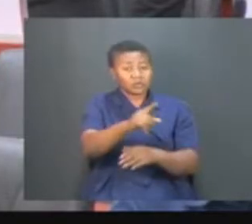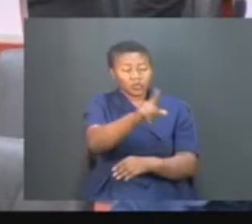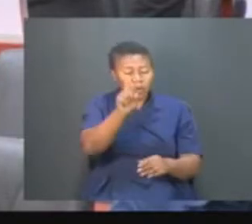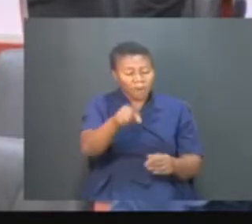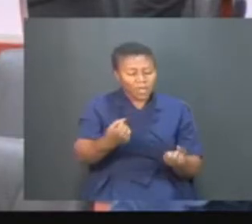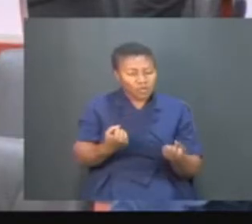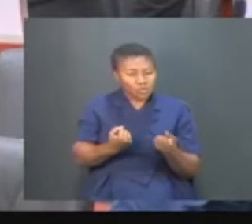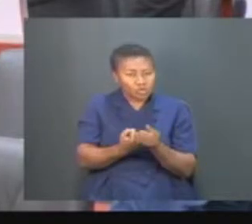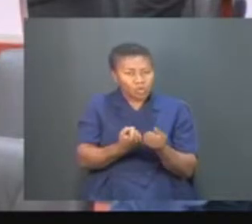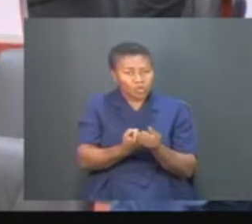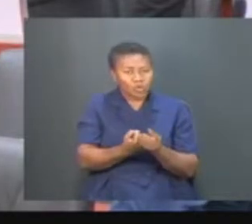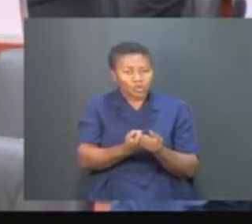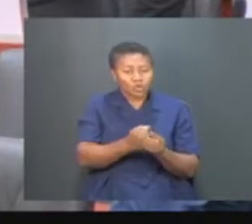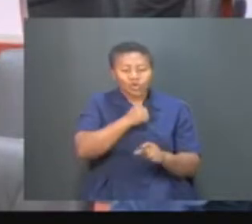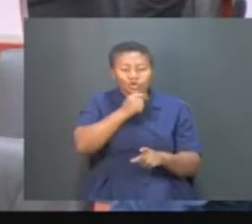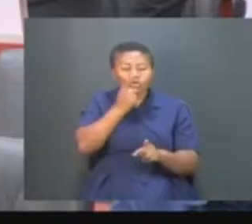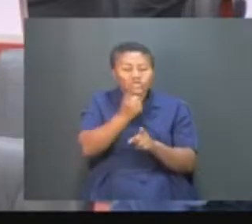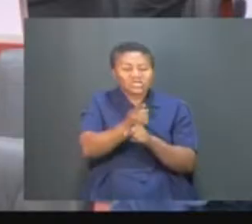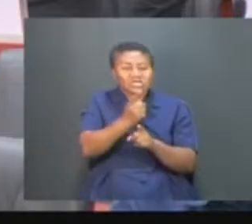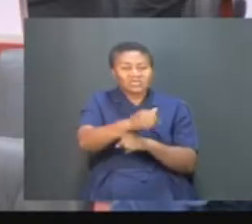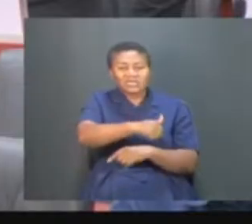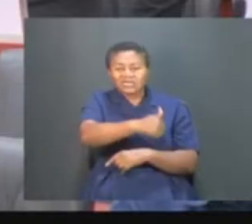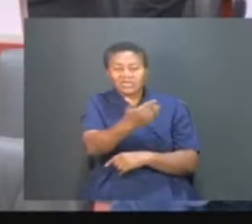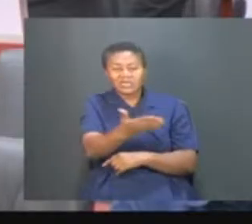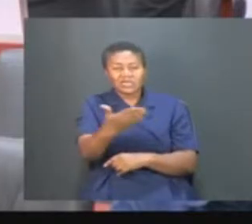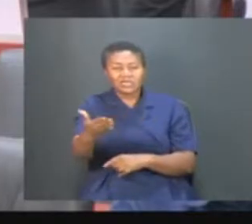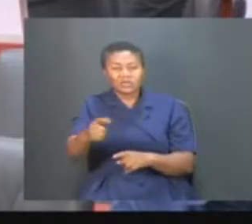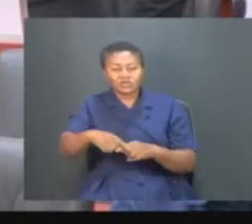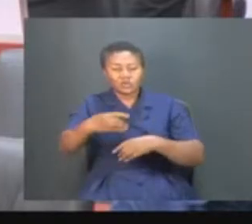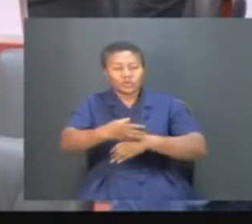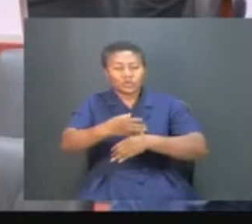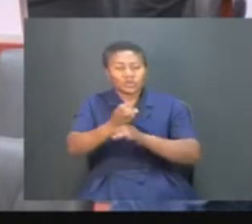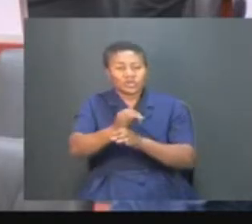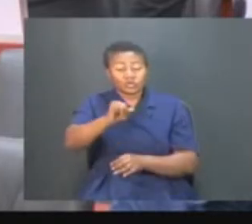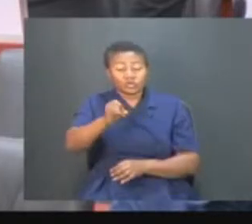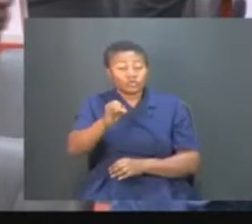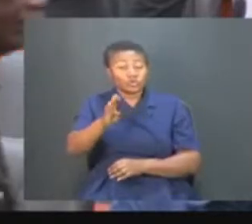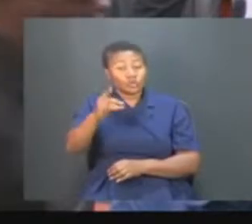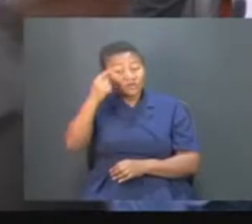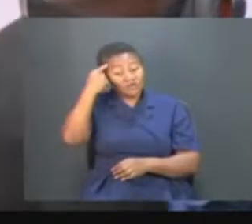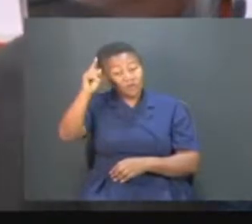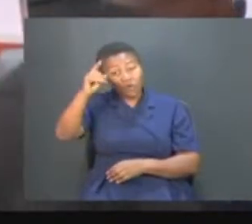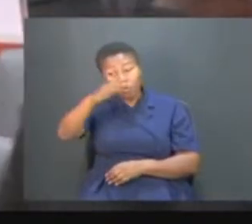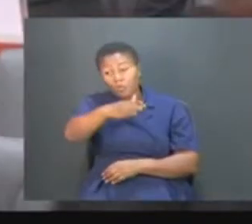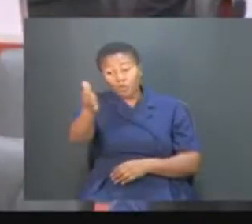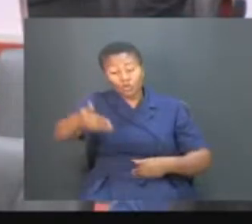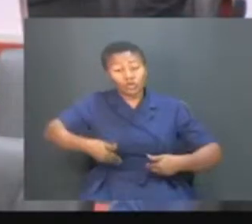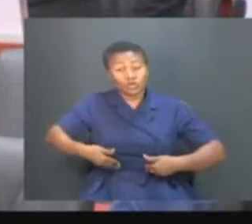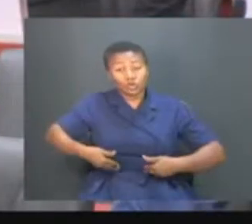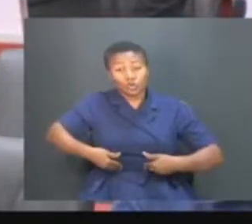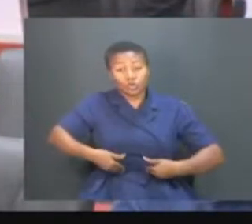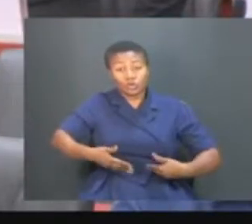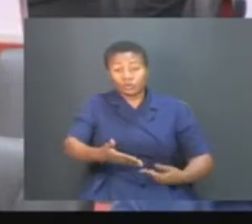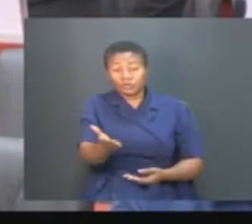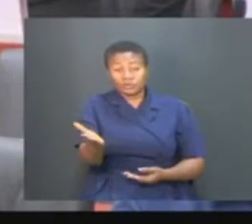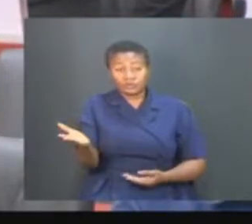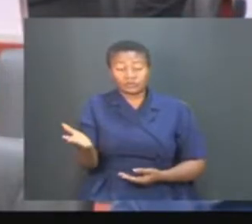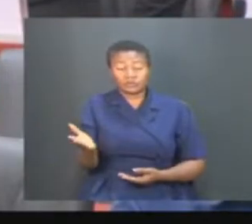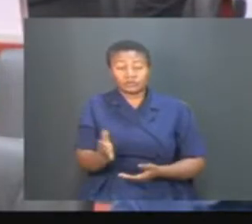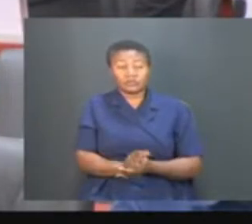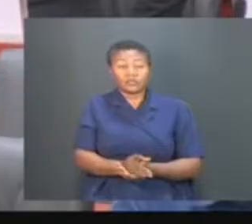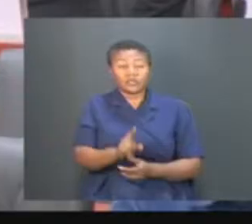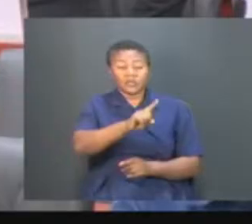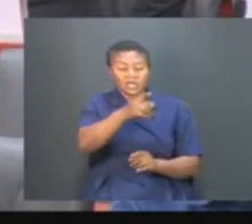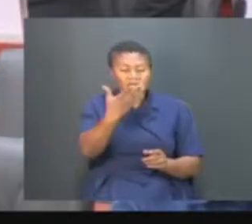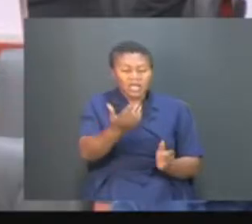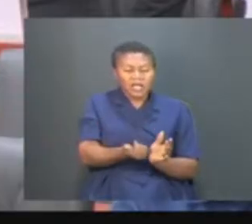just another Kwango that is set up to create jobs for the boys. It will be a catalyst that will spur development in our country.